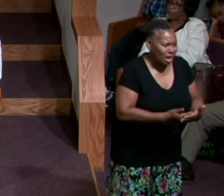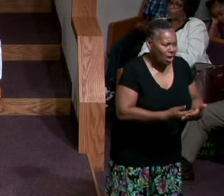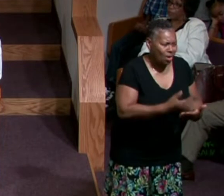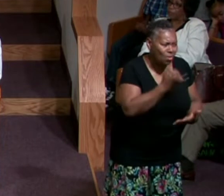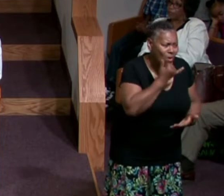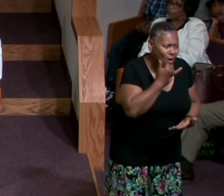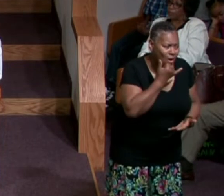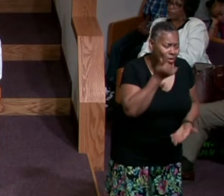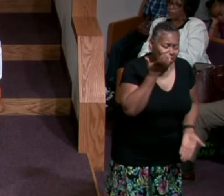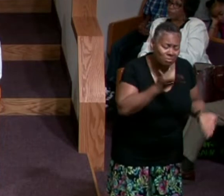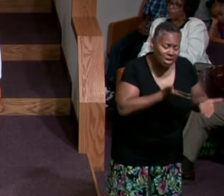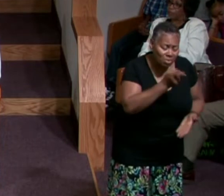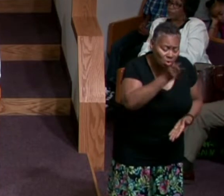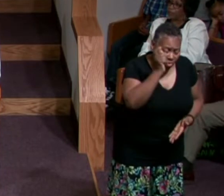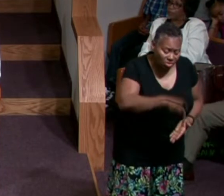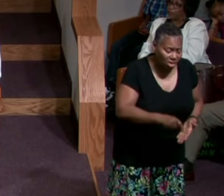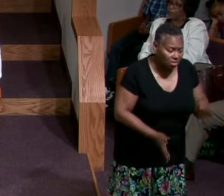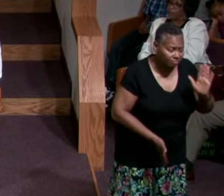bounce.